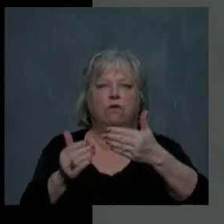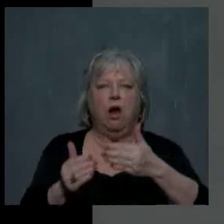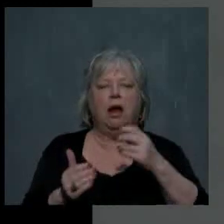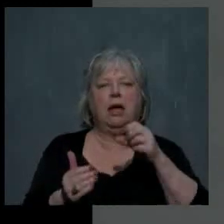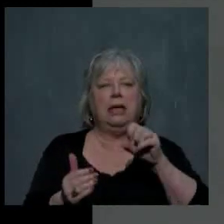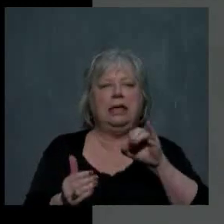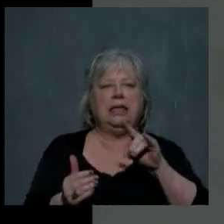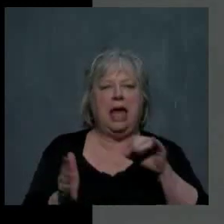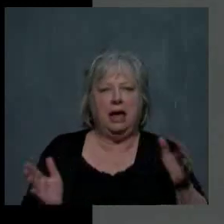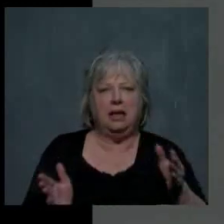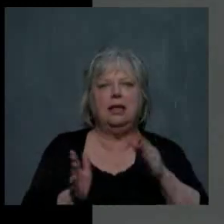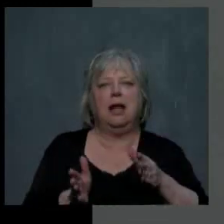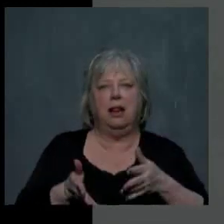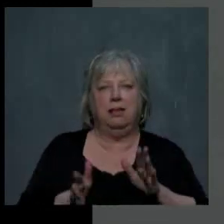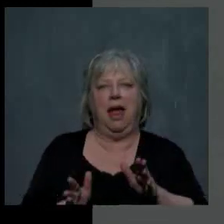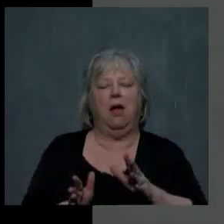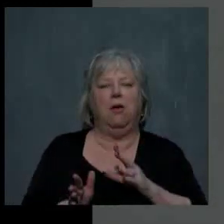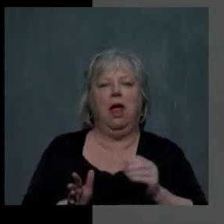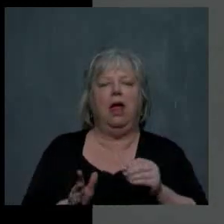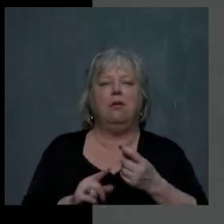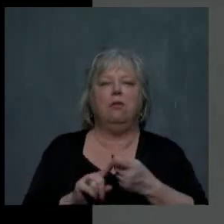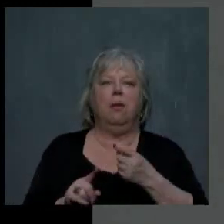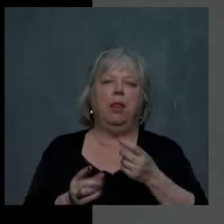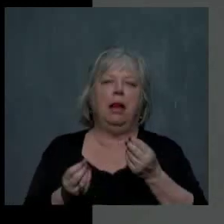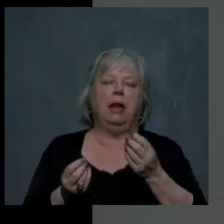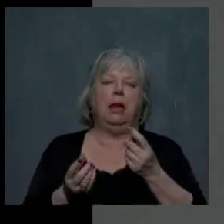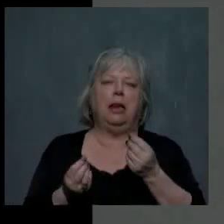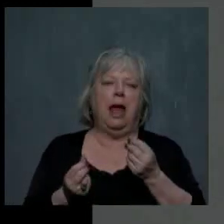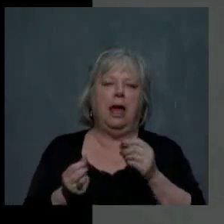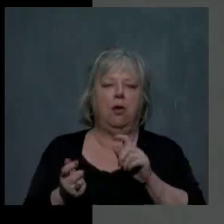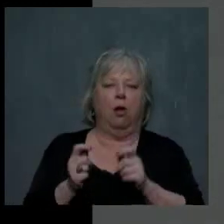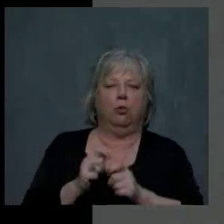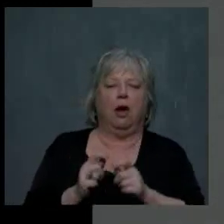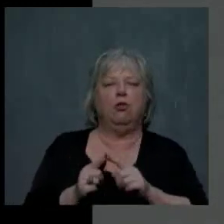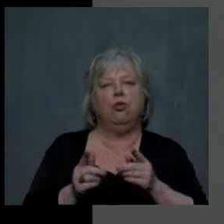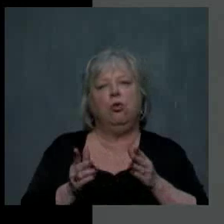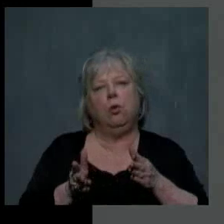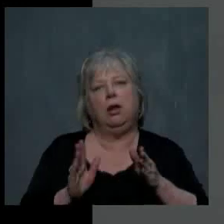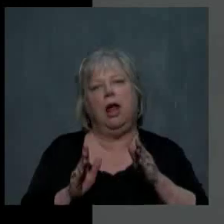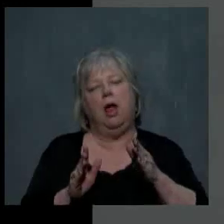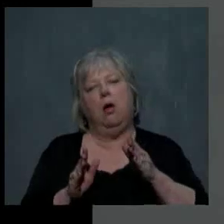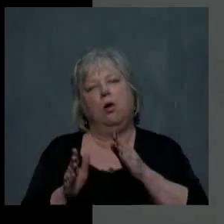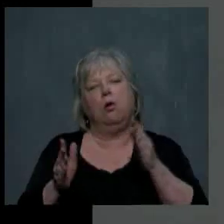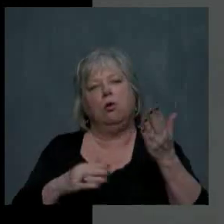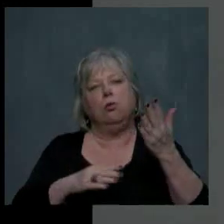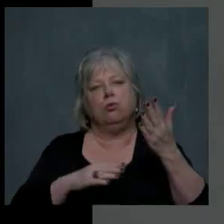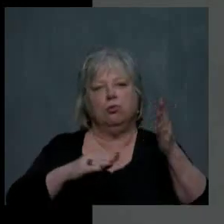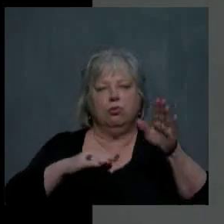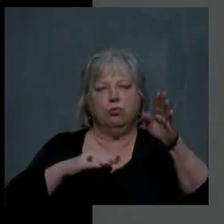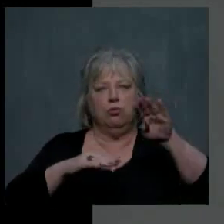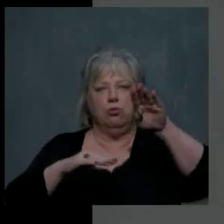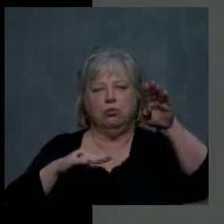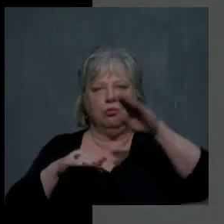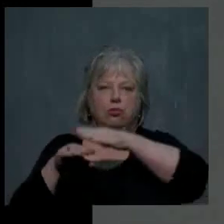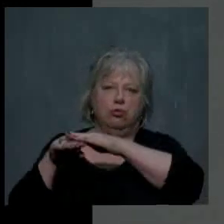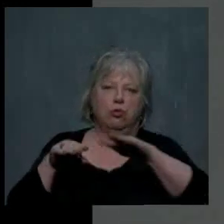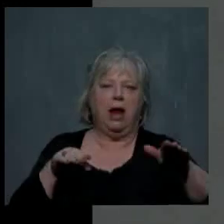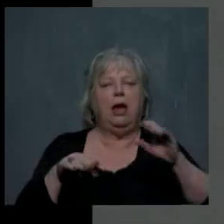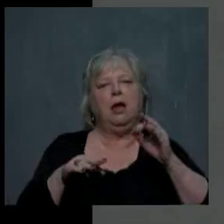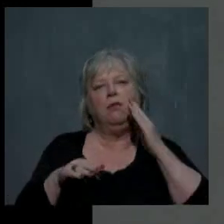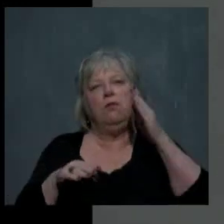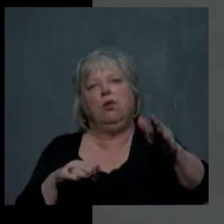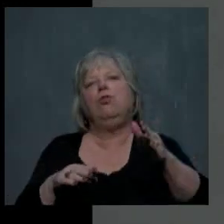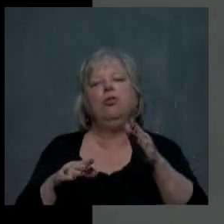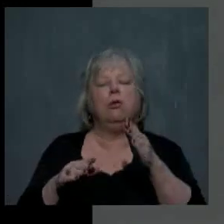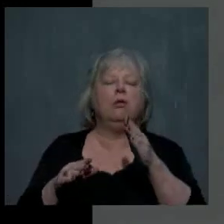Staff recommends approval of the variance request from the land alteration ordinance to allow grading of future phases in the lots with the extension of the